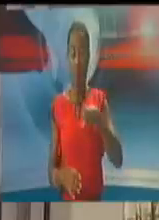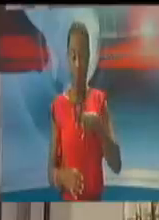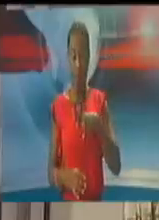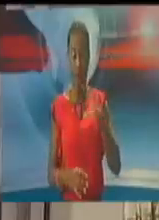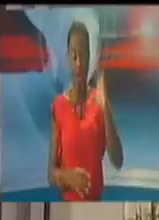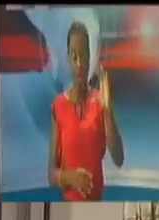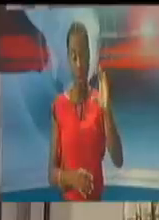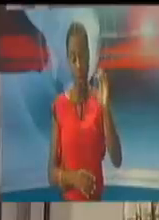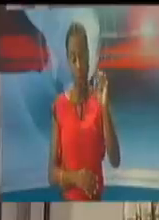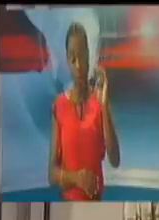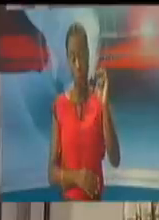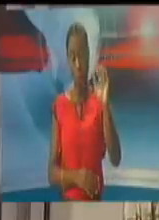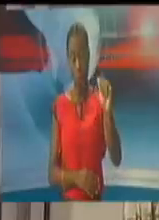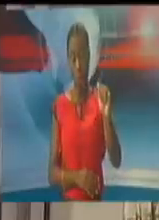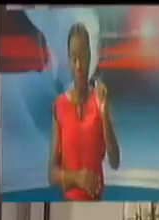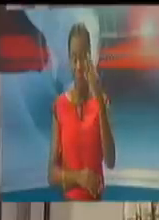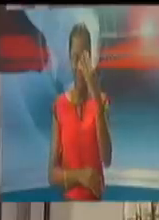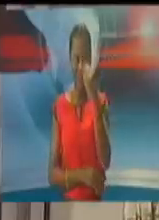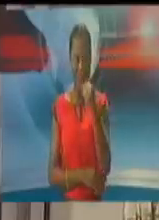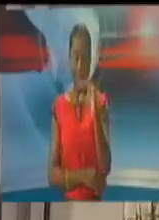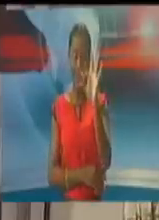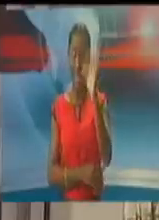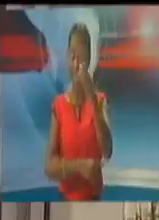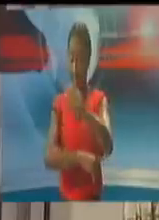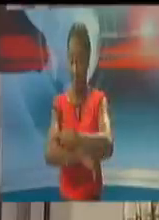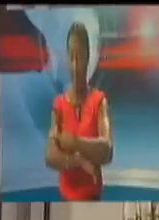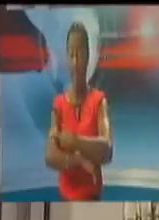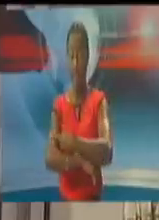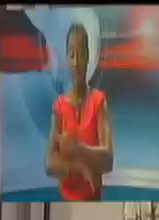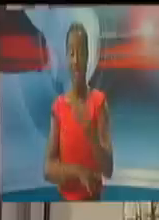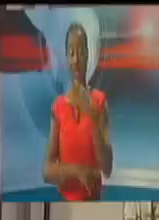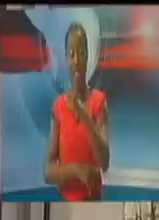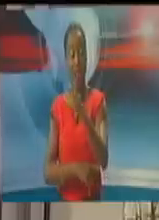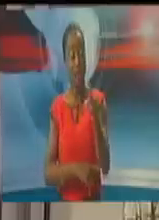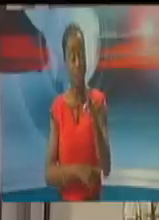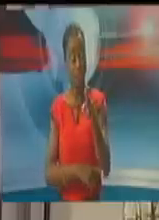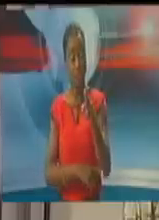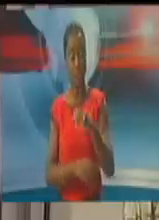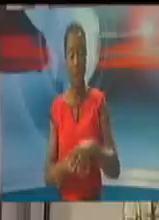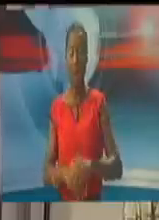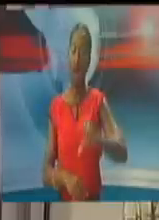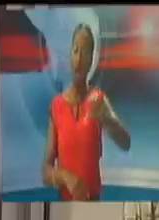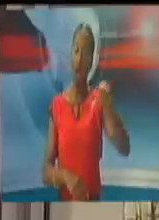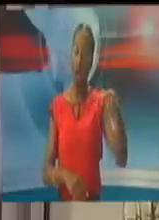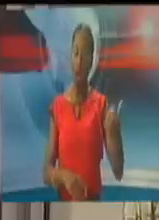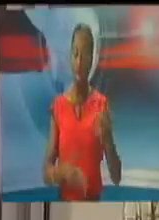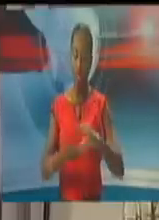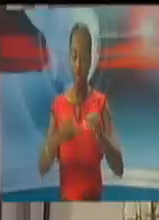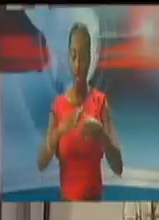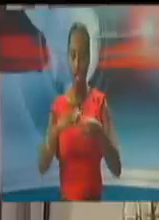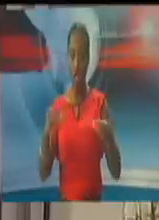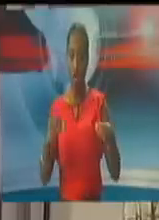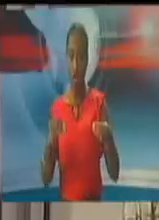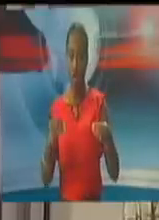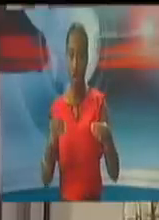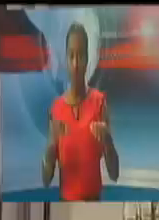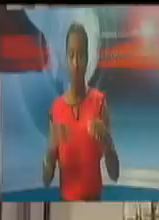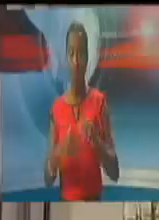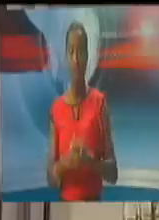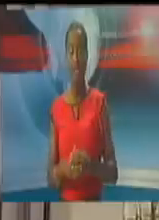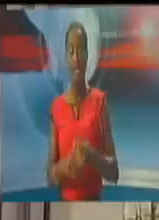house. Another headline goes like this. CDC chief says there could be a